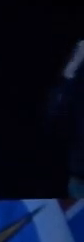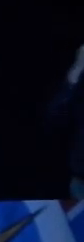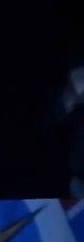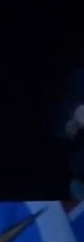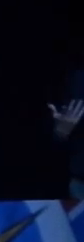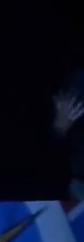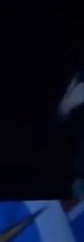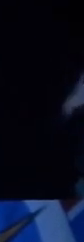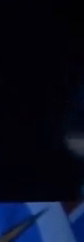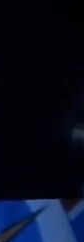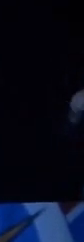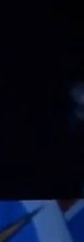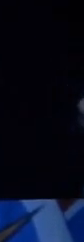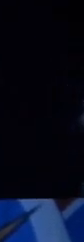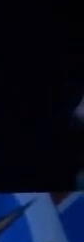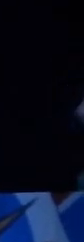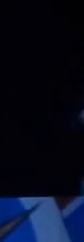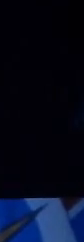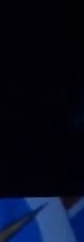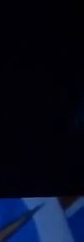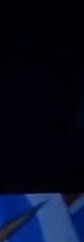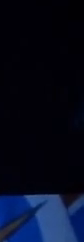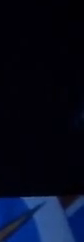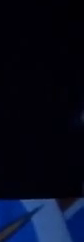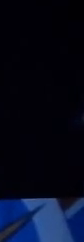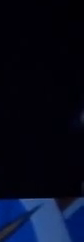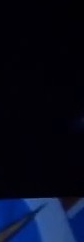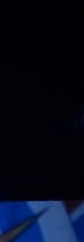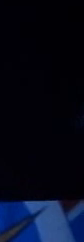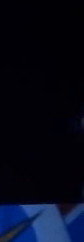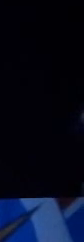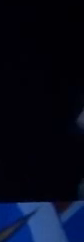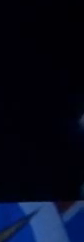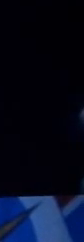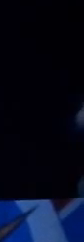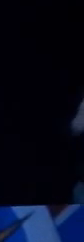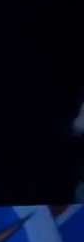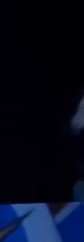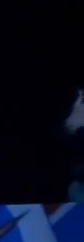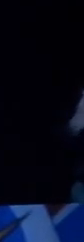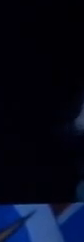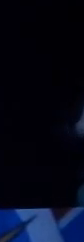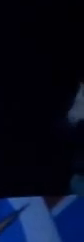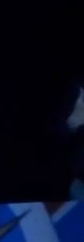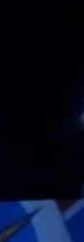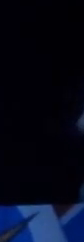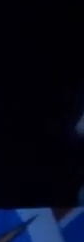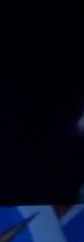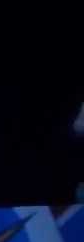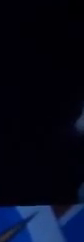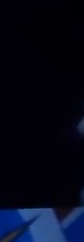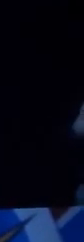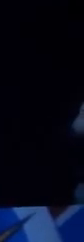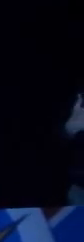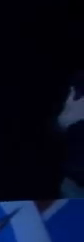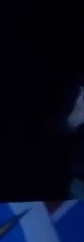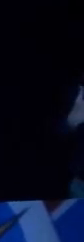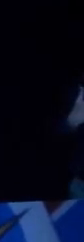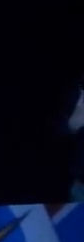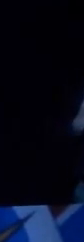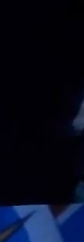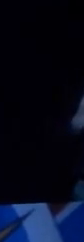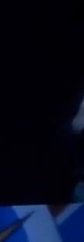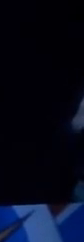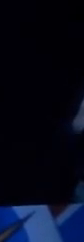help them address those underlying causes. Why not just get rid of the fentanyl? That might be a great fucking start. Or